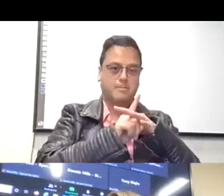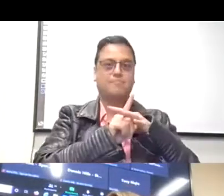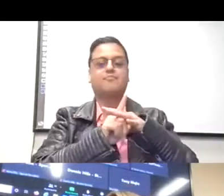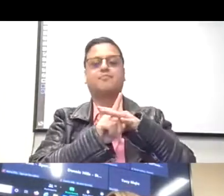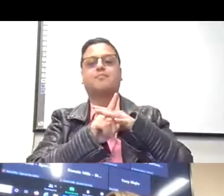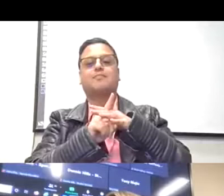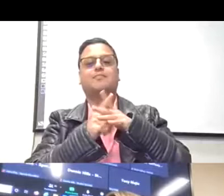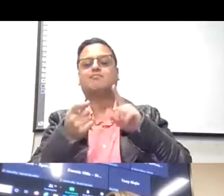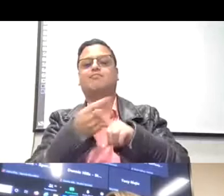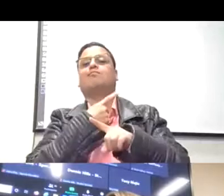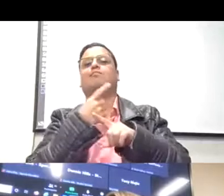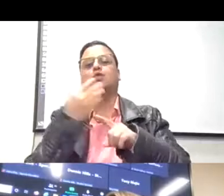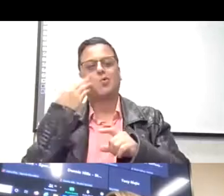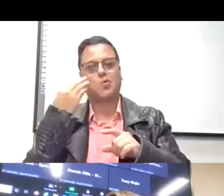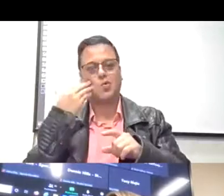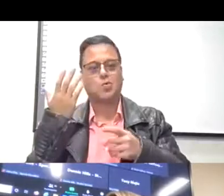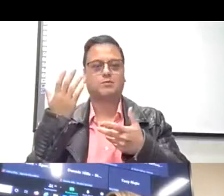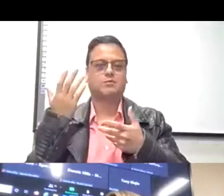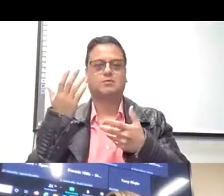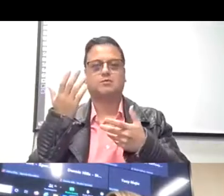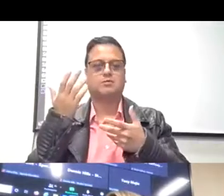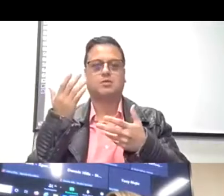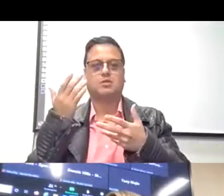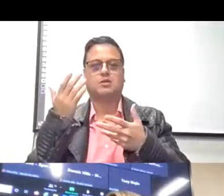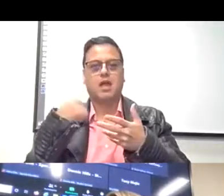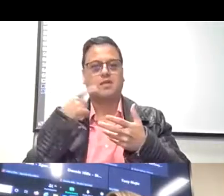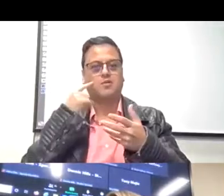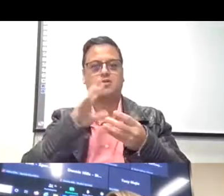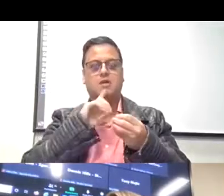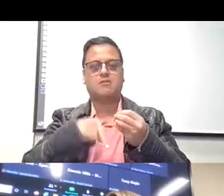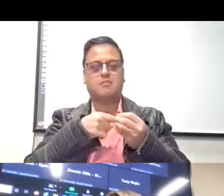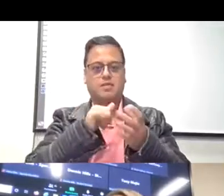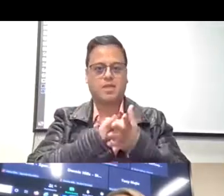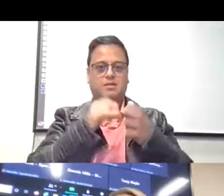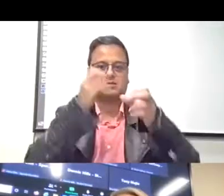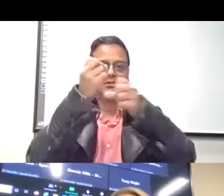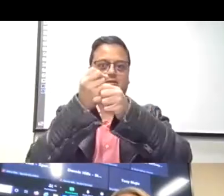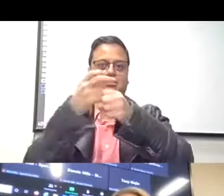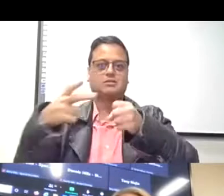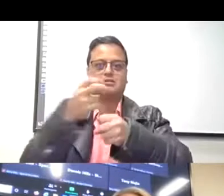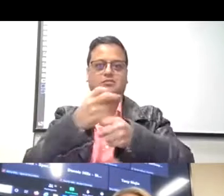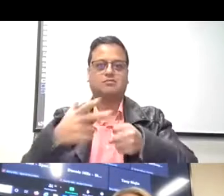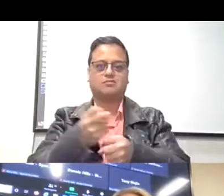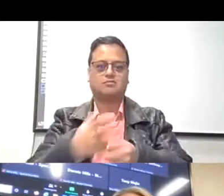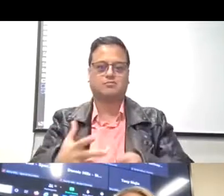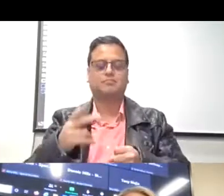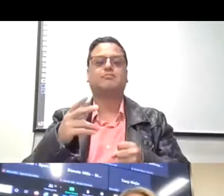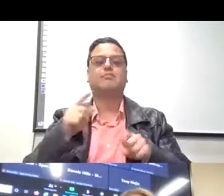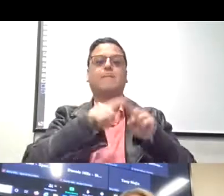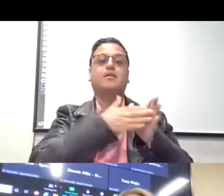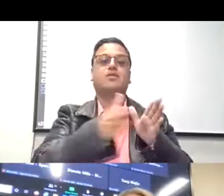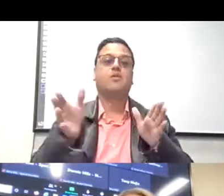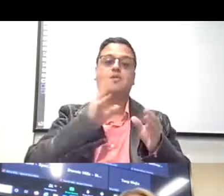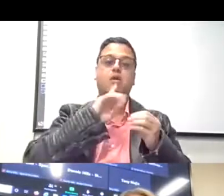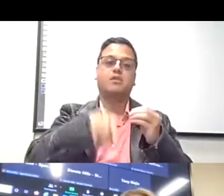because, ideally, well, I think we talk about math every like 3 years in some ways, but I mean, generally speaking,